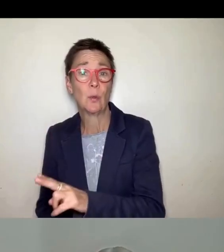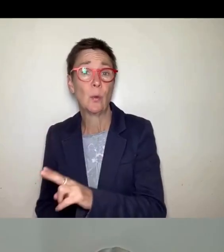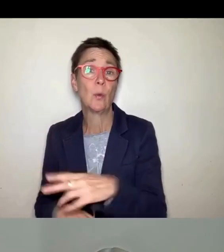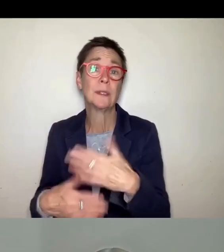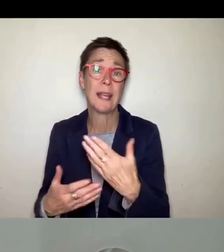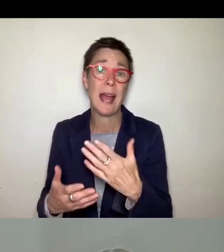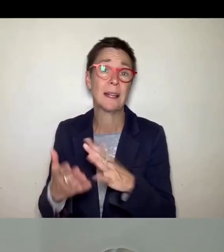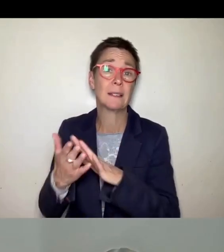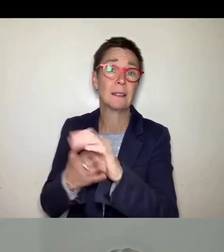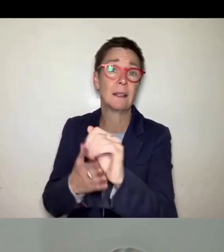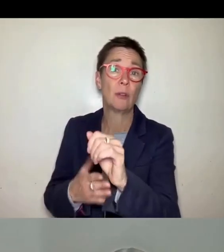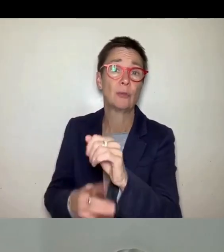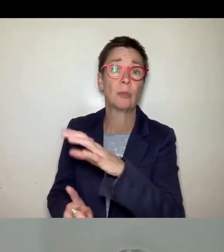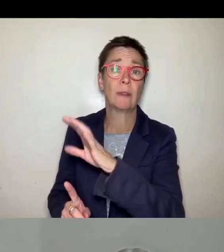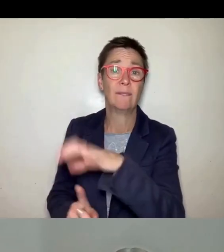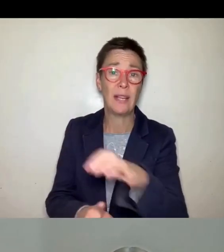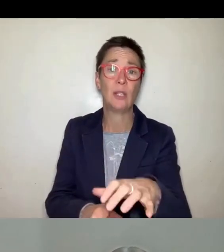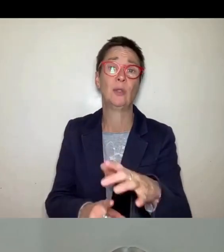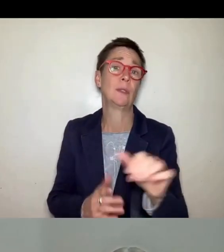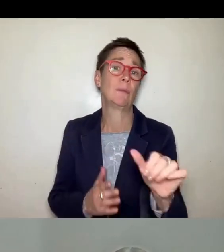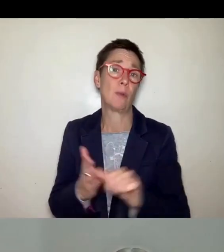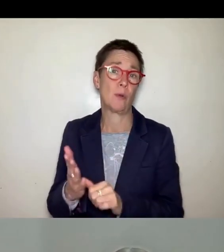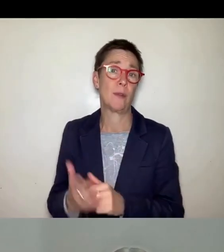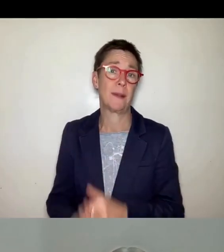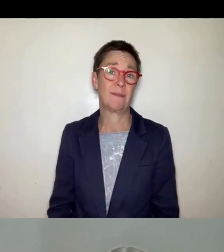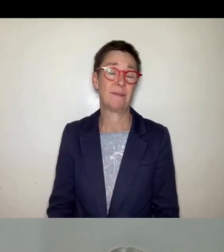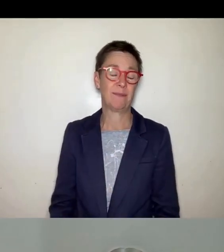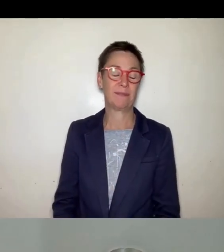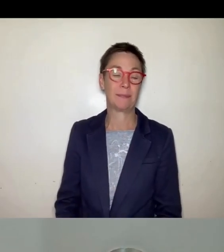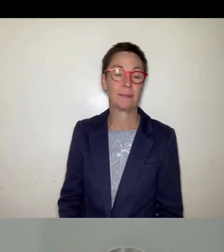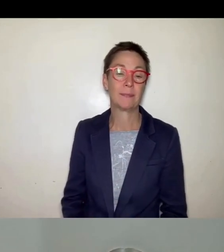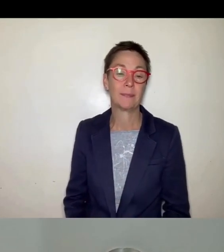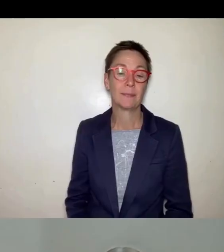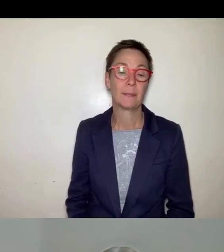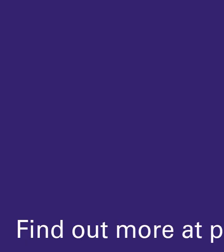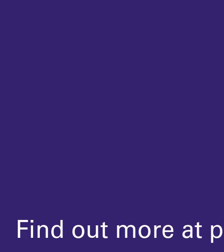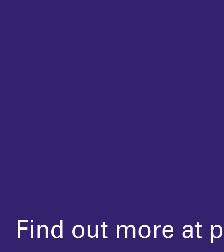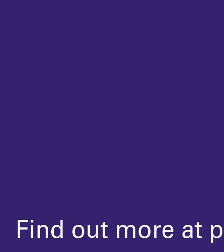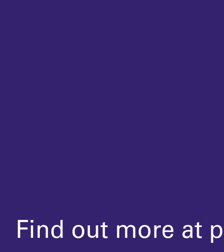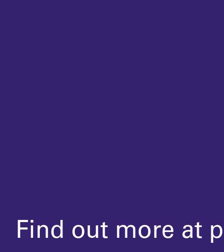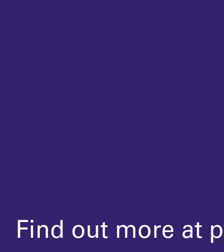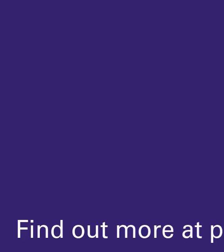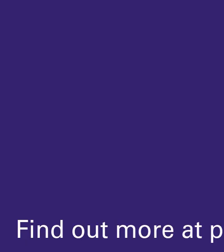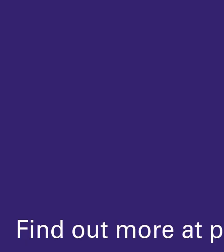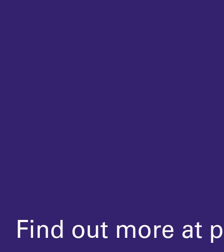and cultural programs. Please feel free to ask any